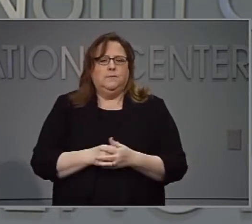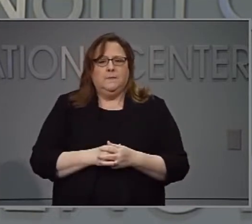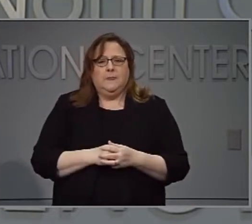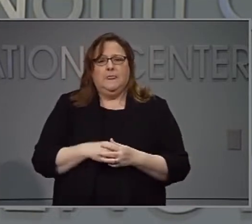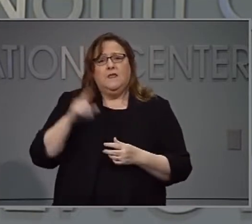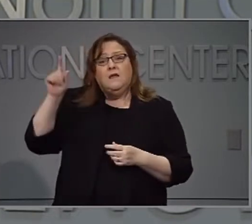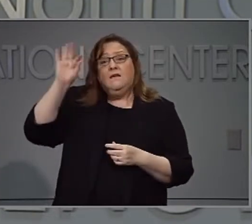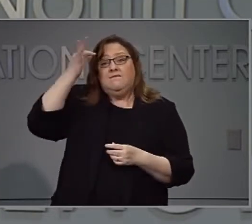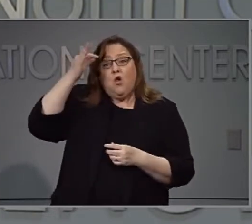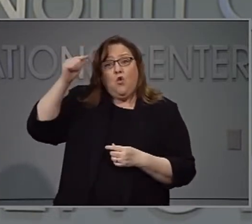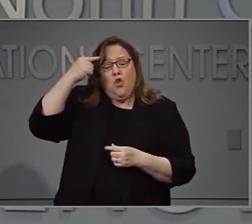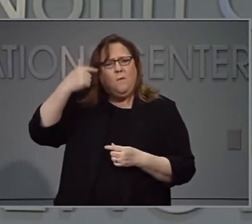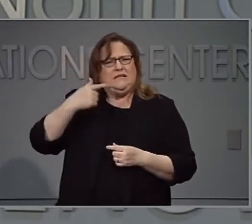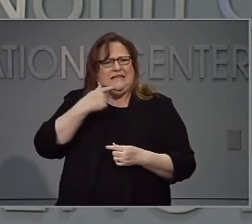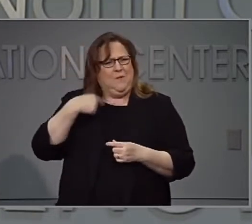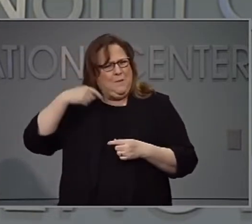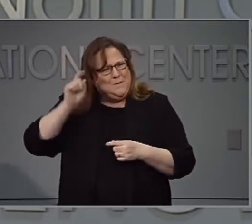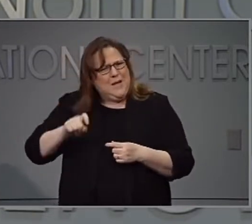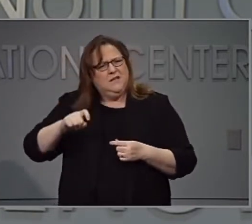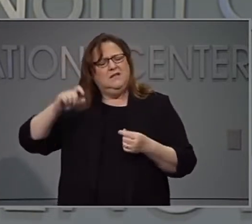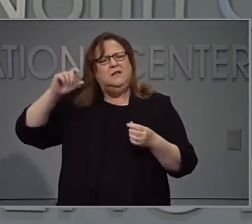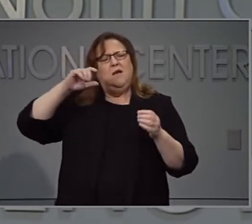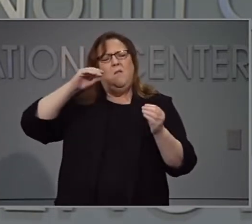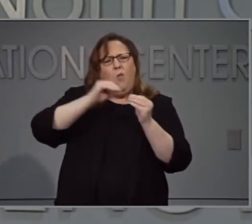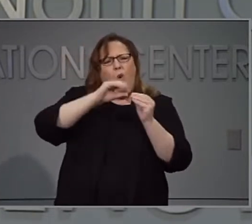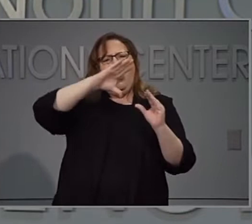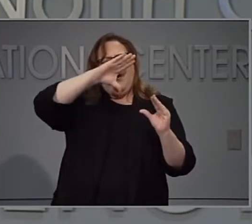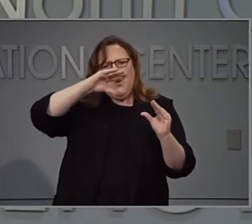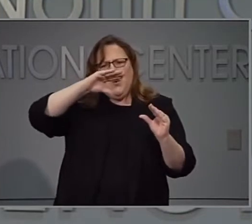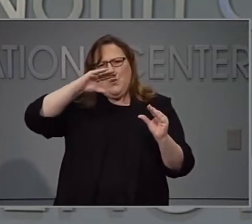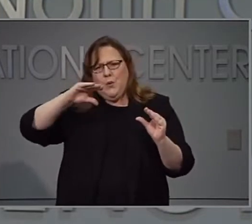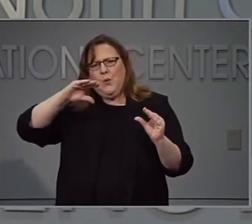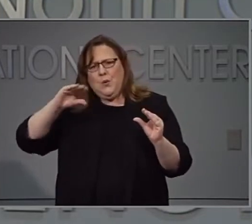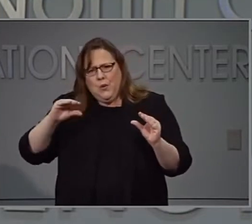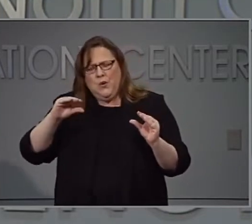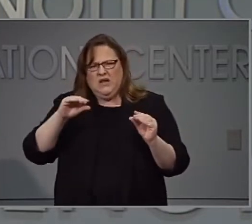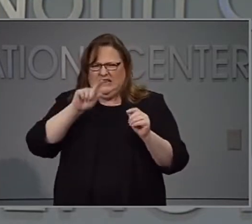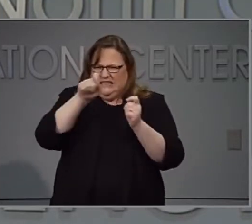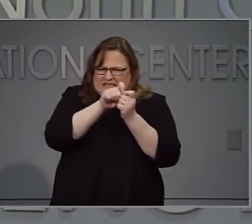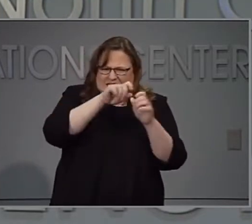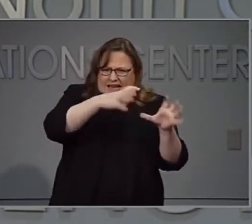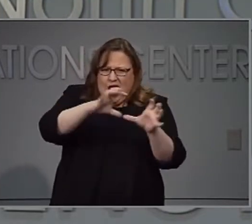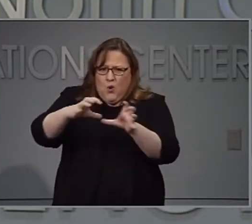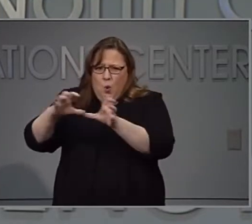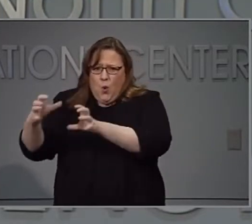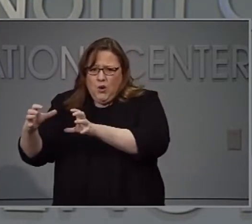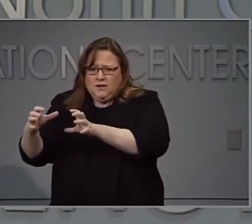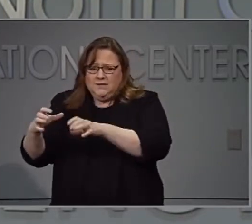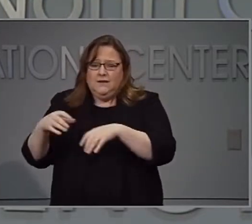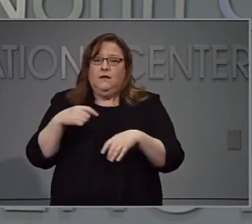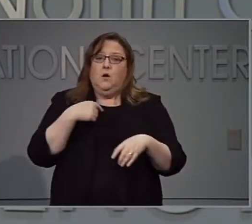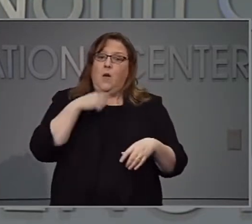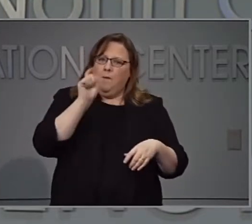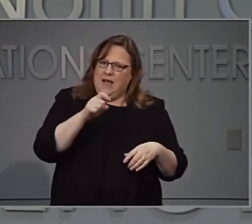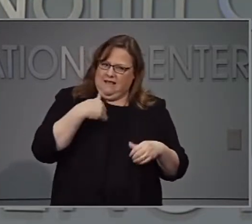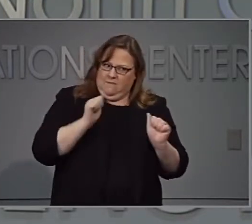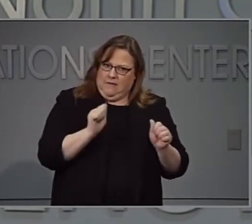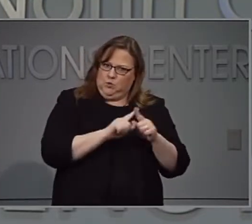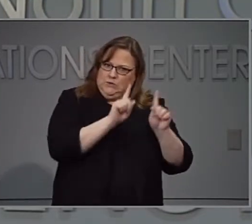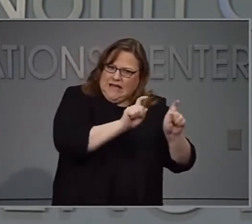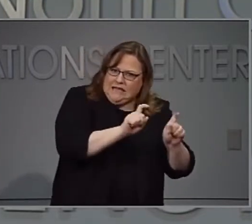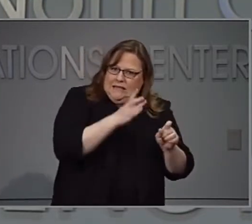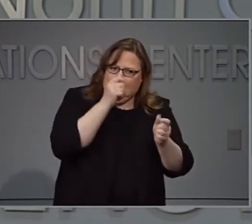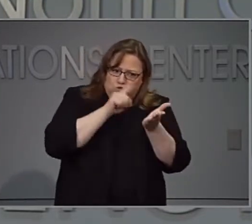in certain categories, along with the ability to test and trace in order to begin the phase-in